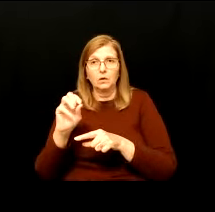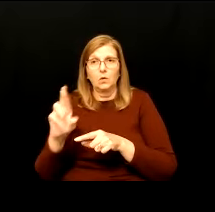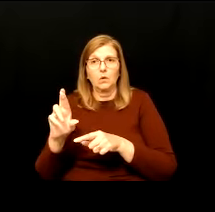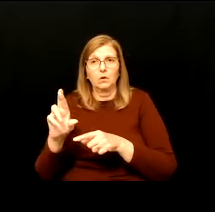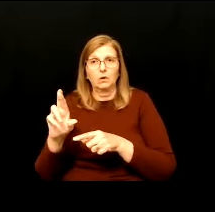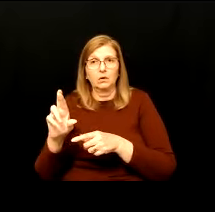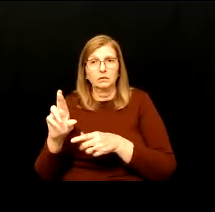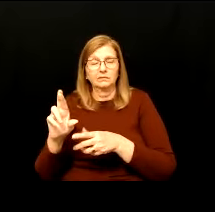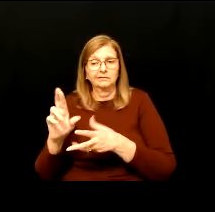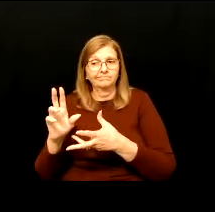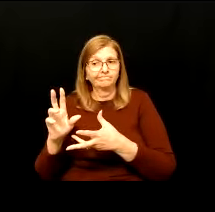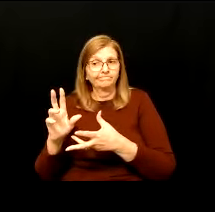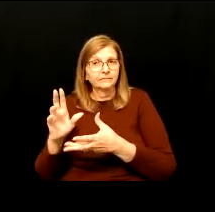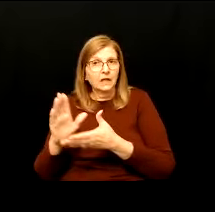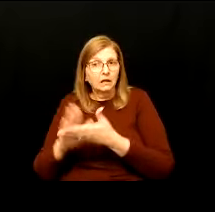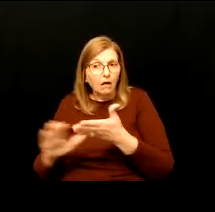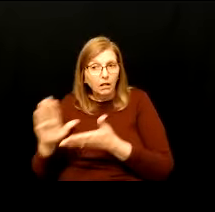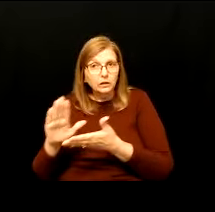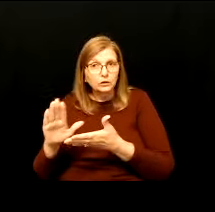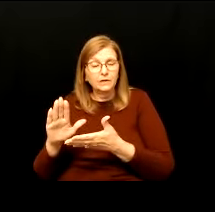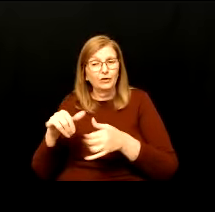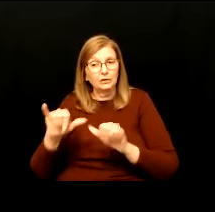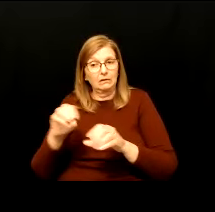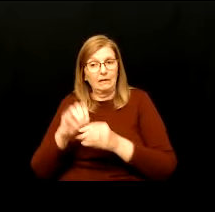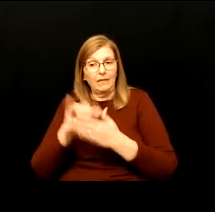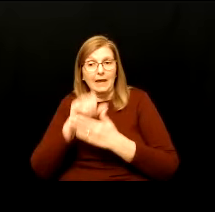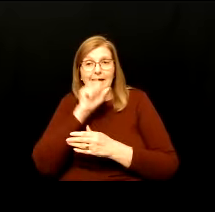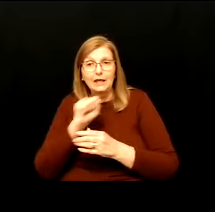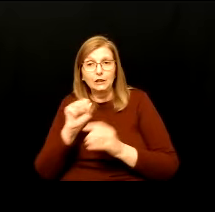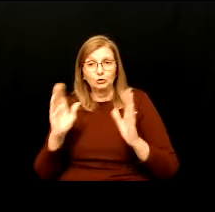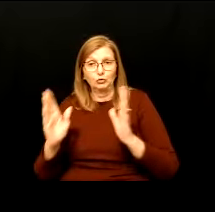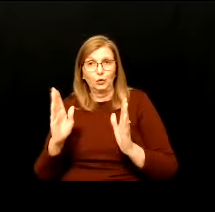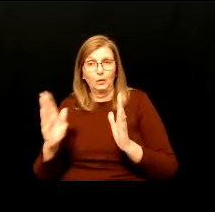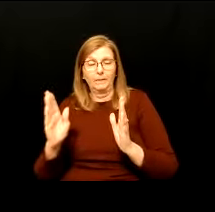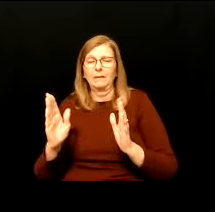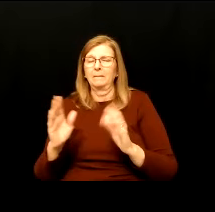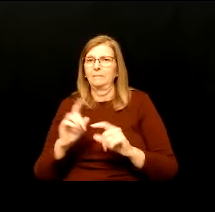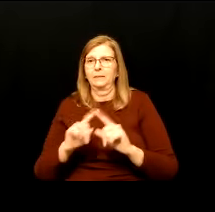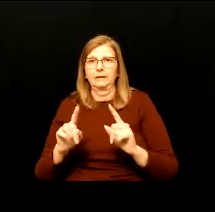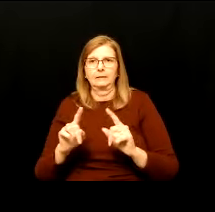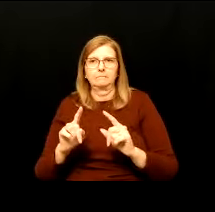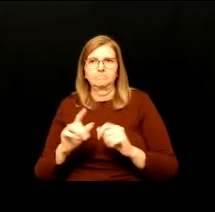within the age group. Is that correct? Or I might be wrong on that.